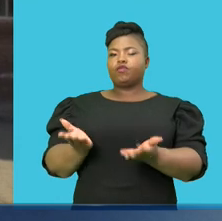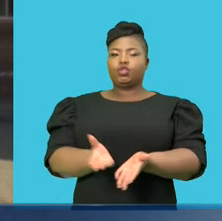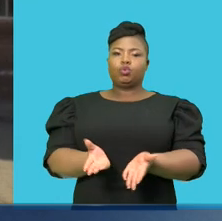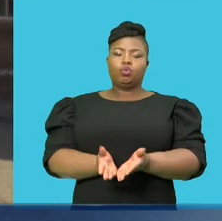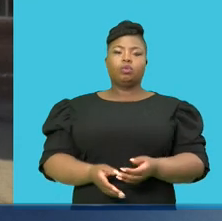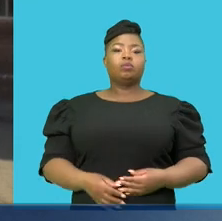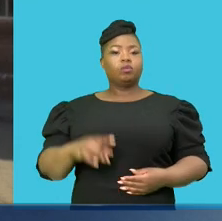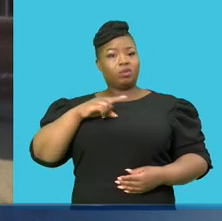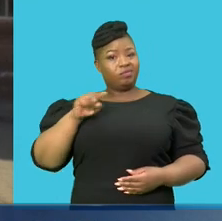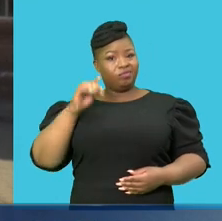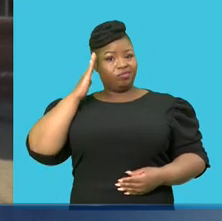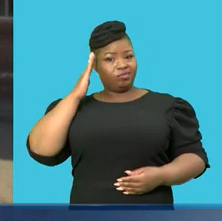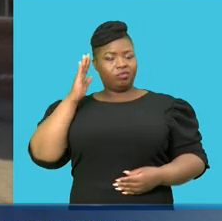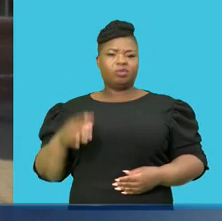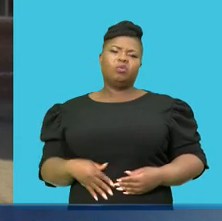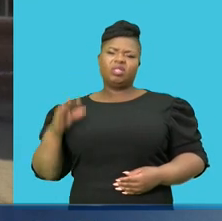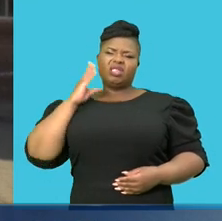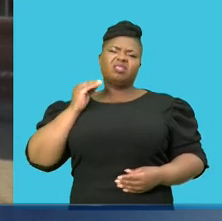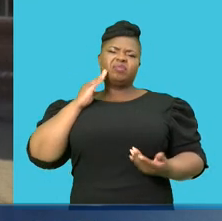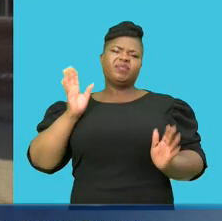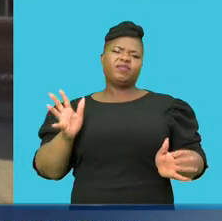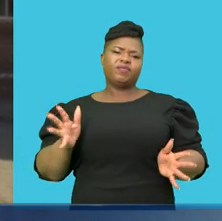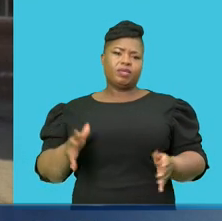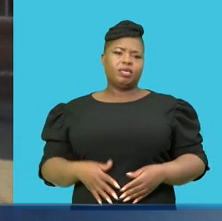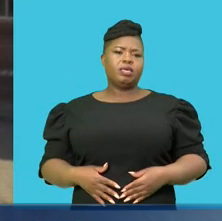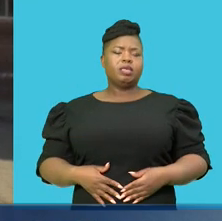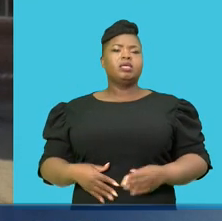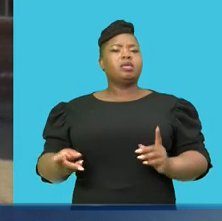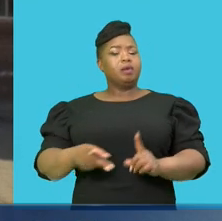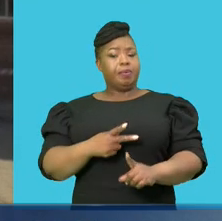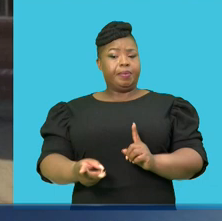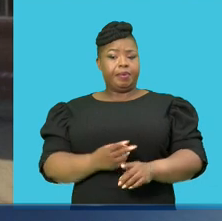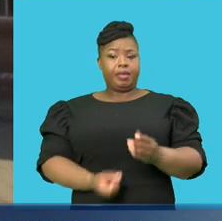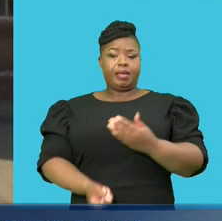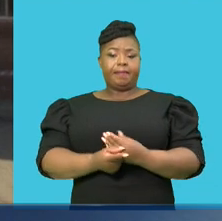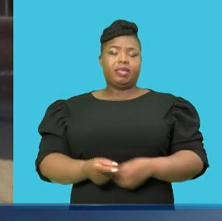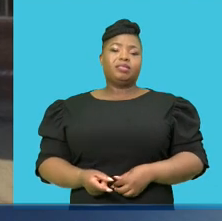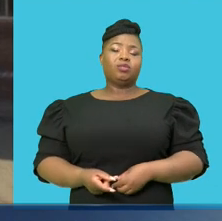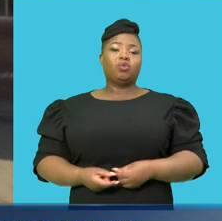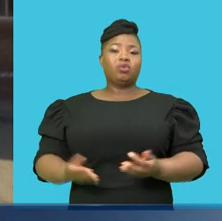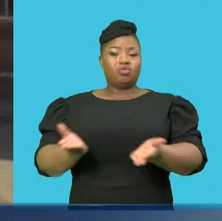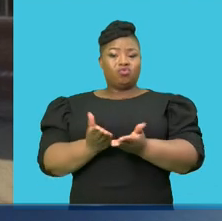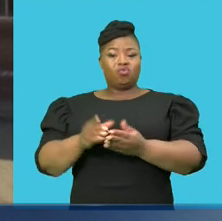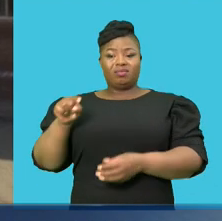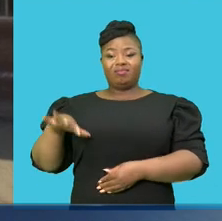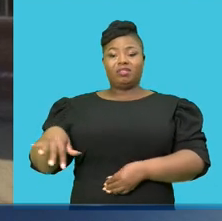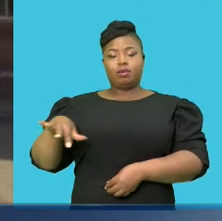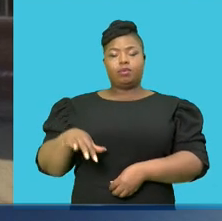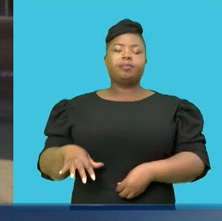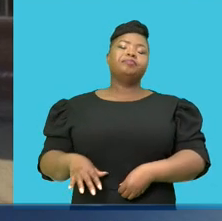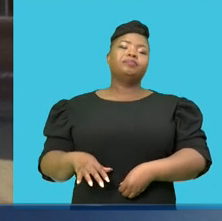school because as you know that we've been experiencing violence in and around our schools in this area.